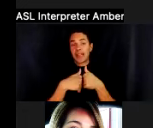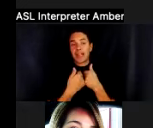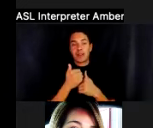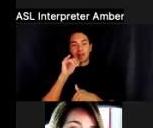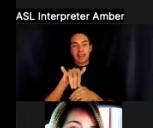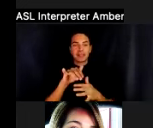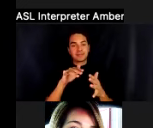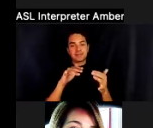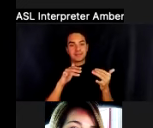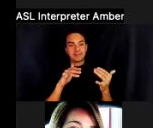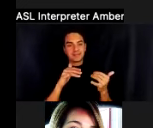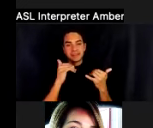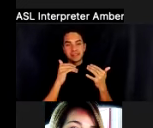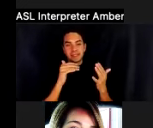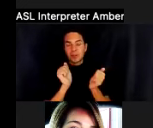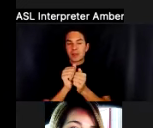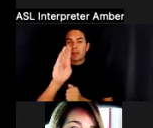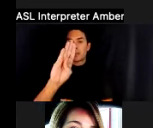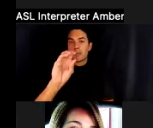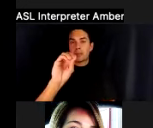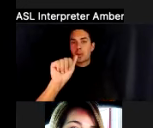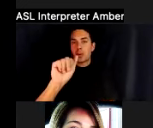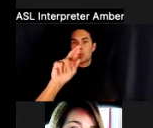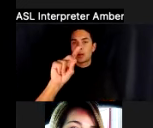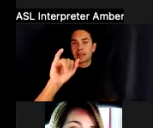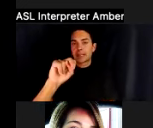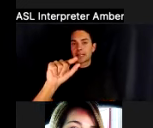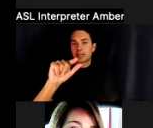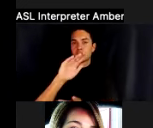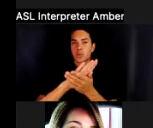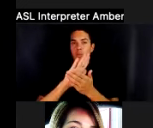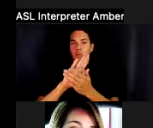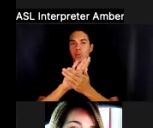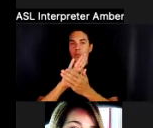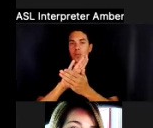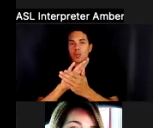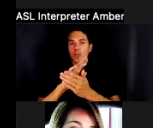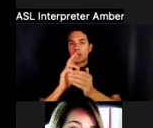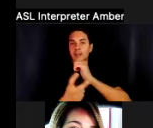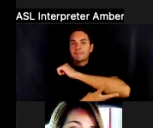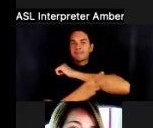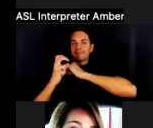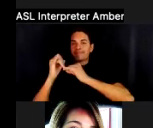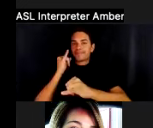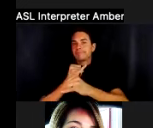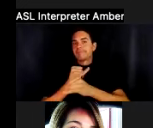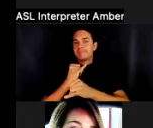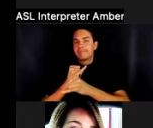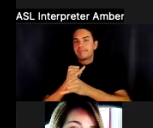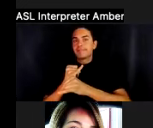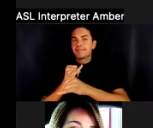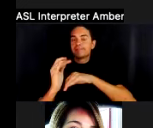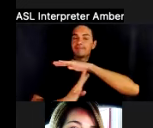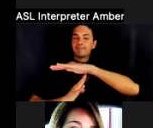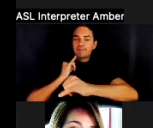sort of played itself out with boarding schools, right? With residential schools and that forced assumption, like taking on other religions,